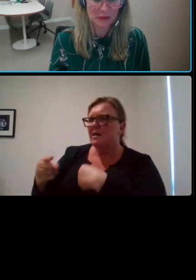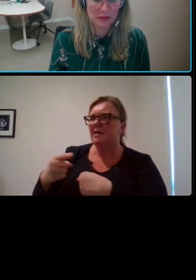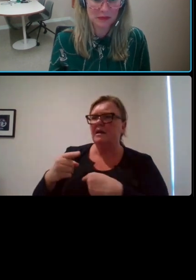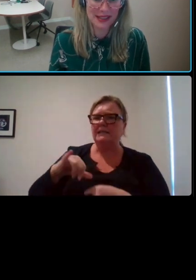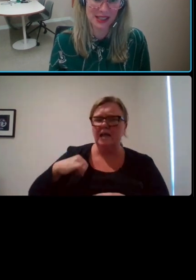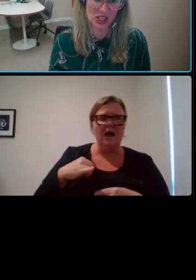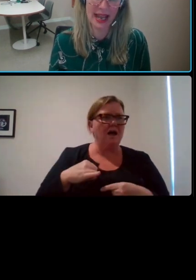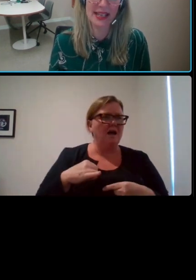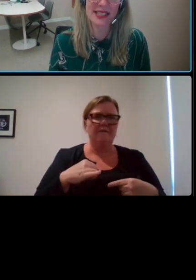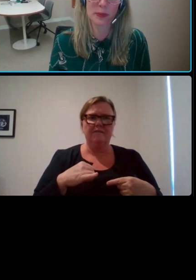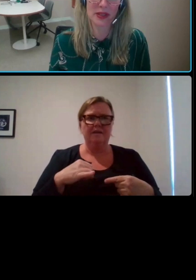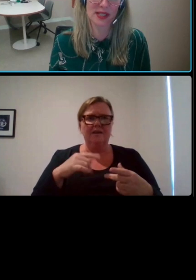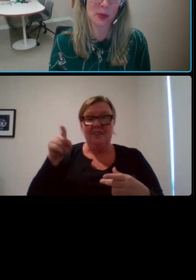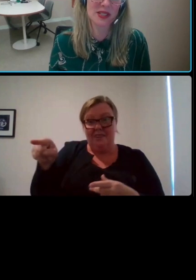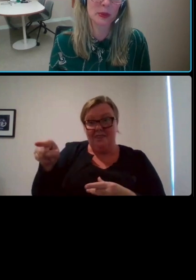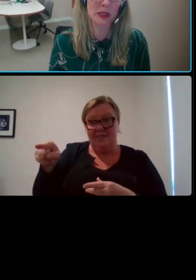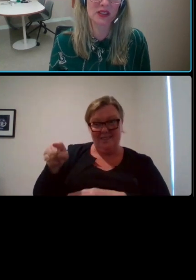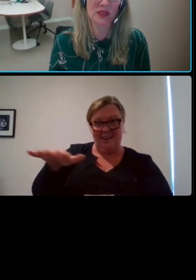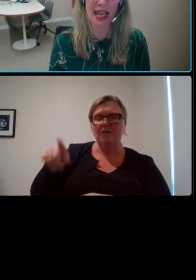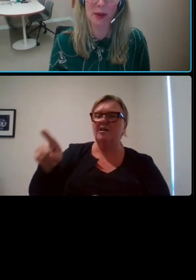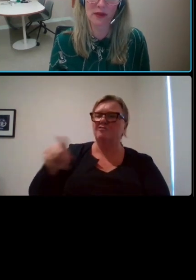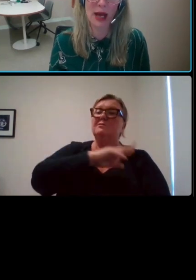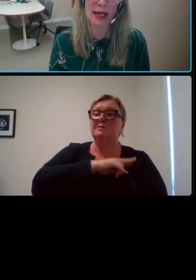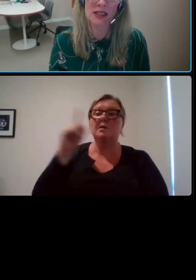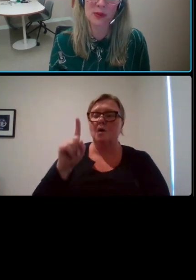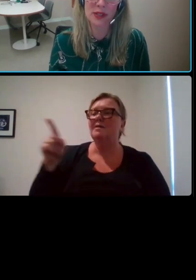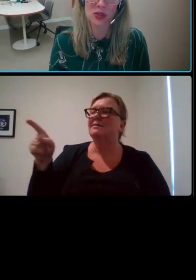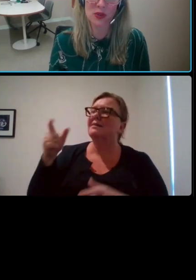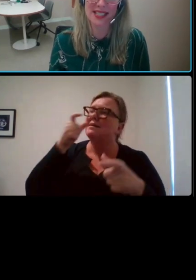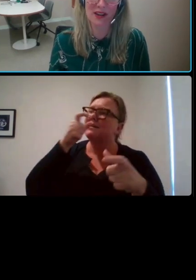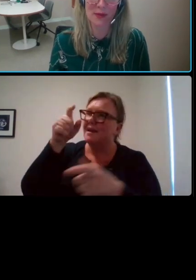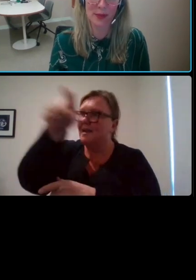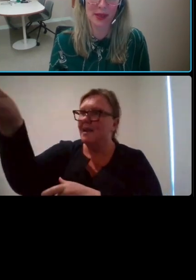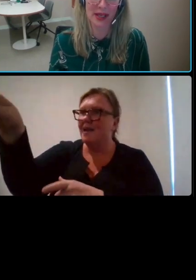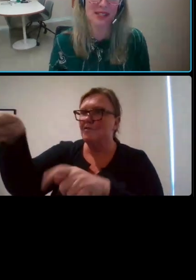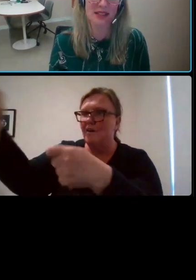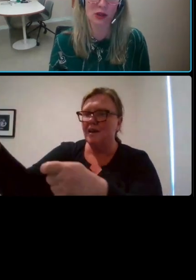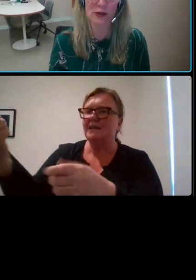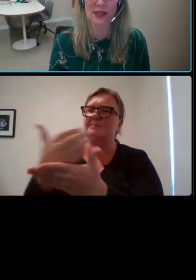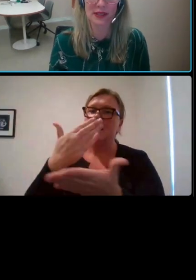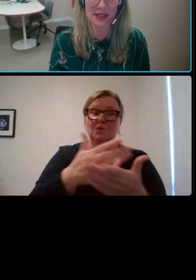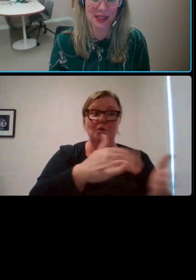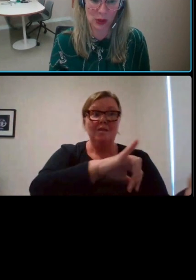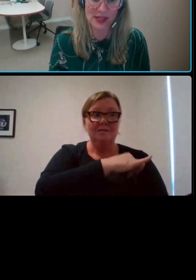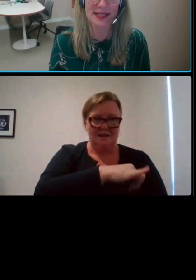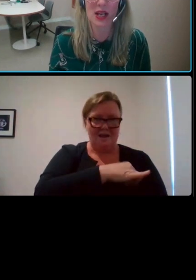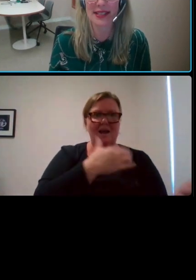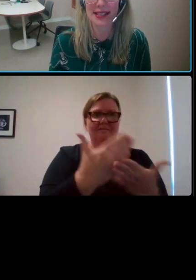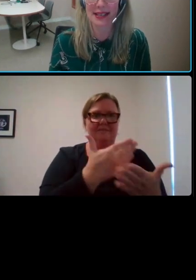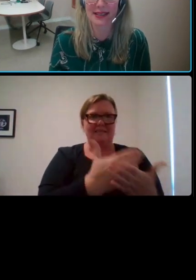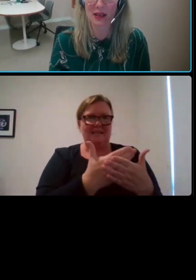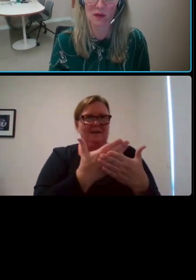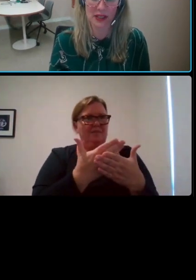member. In such a case, it would be the responsibility of the care provider to ensure the staff member keeps the